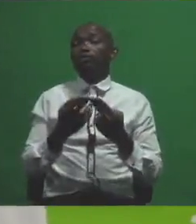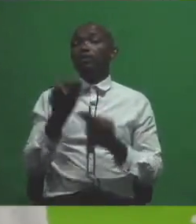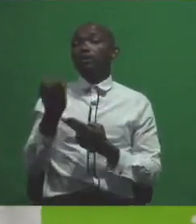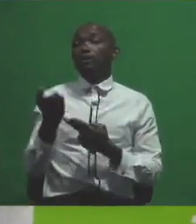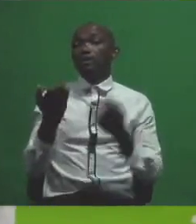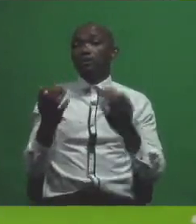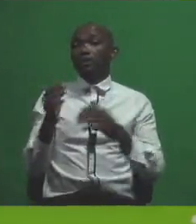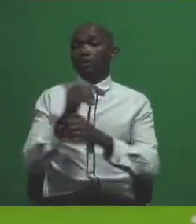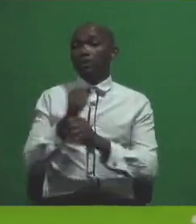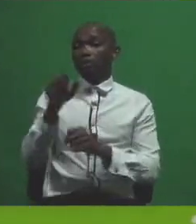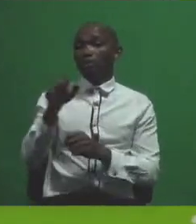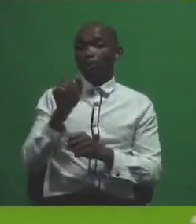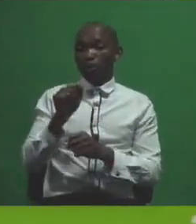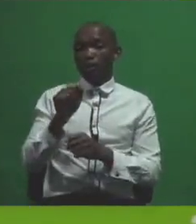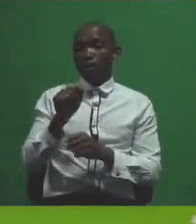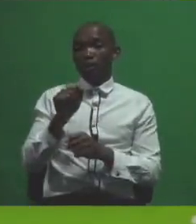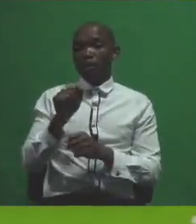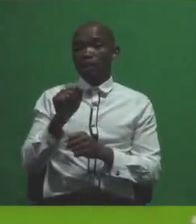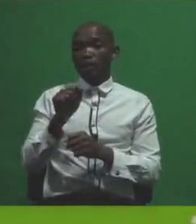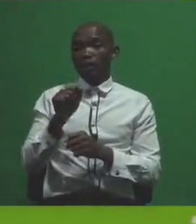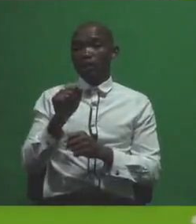called emergency.